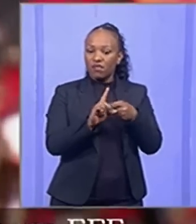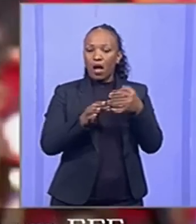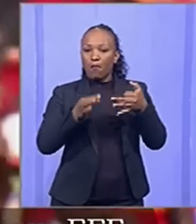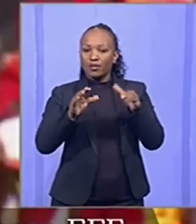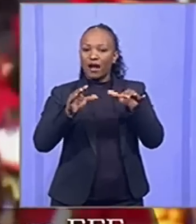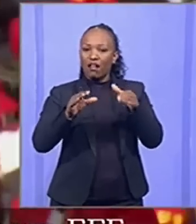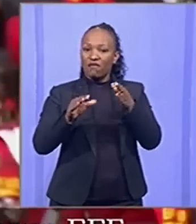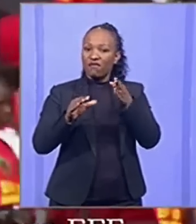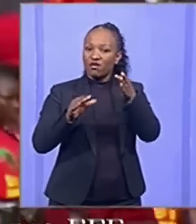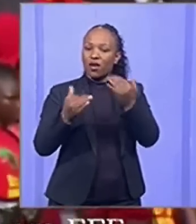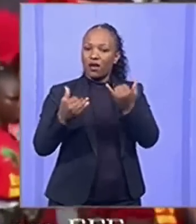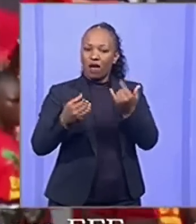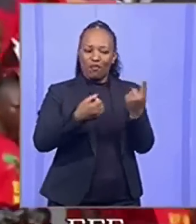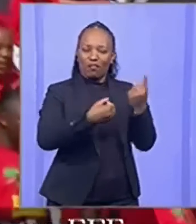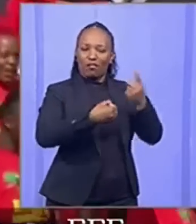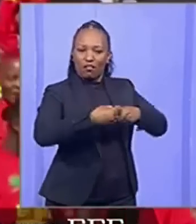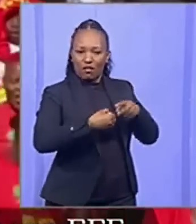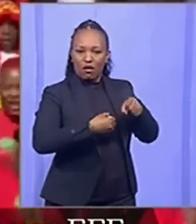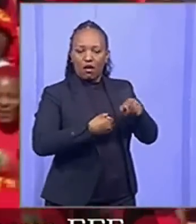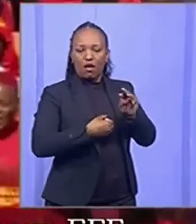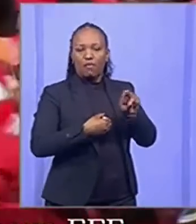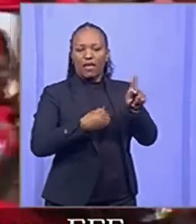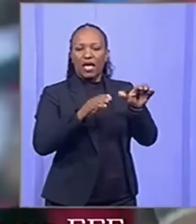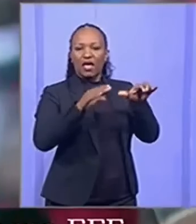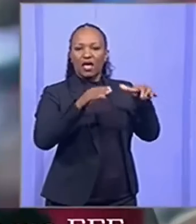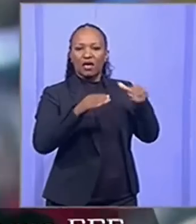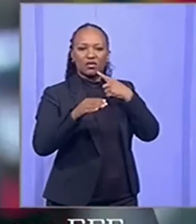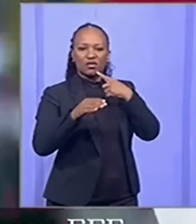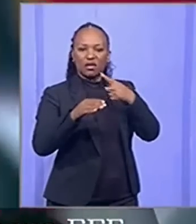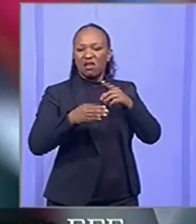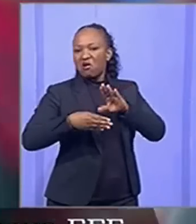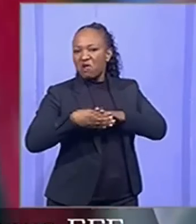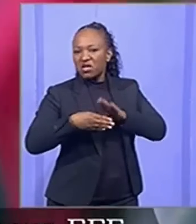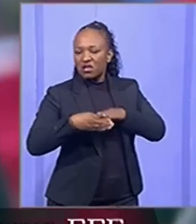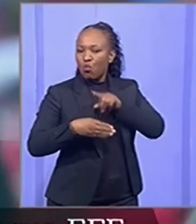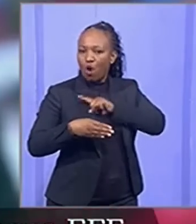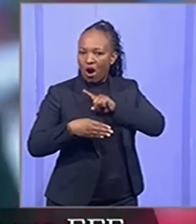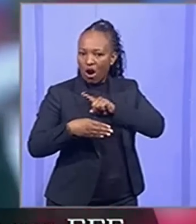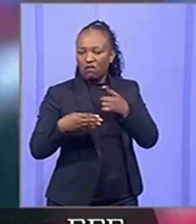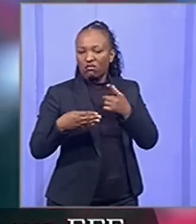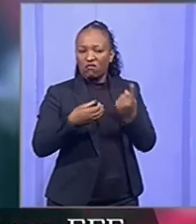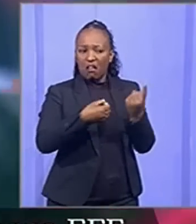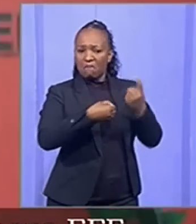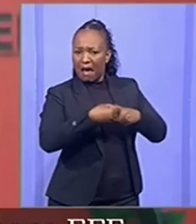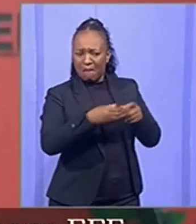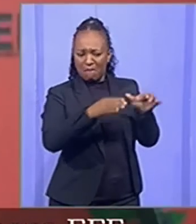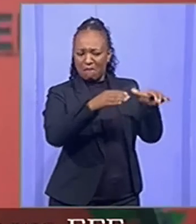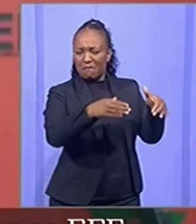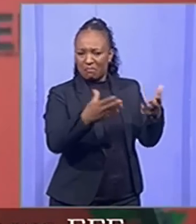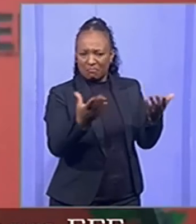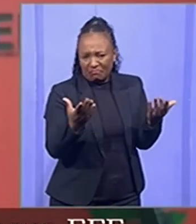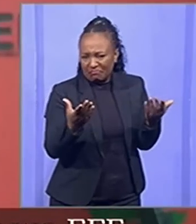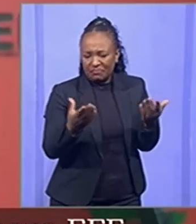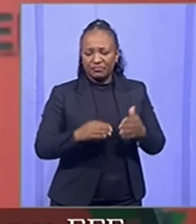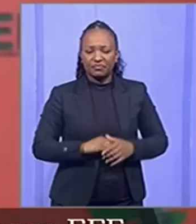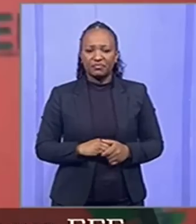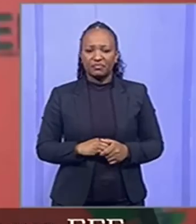bo mogeng wa MK ka mora o kgetha hore a keke a fana ka mabaka le qeto ya hae ya o tshelela mogeng ona.